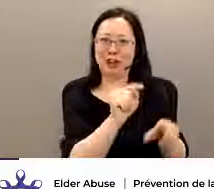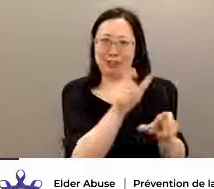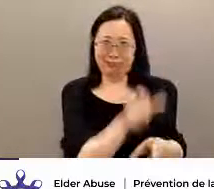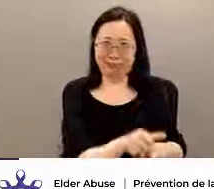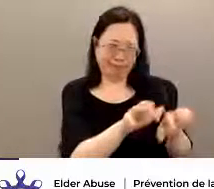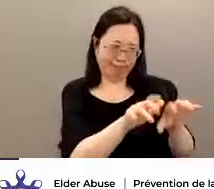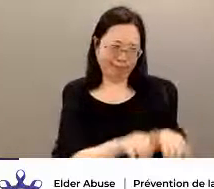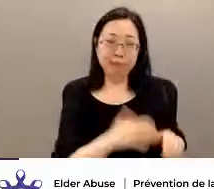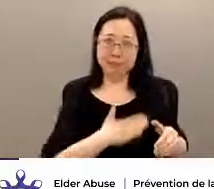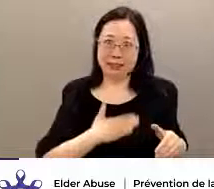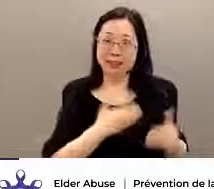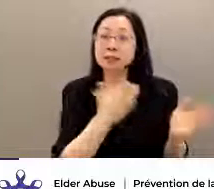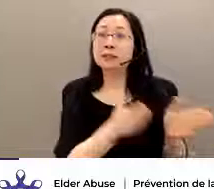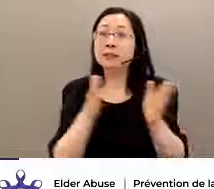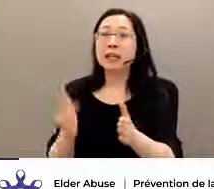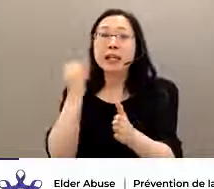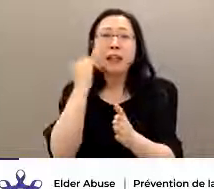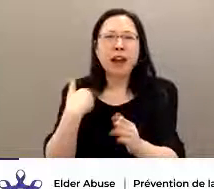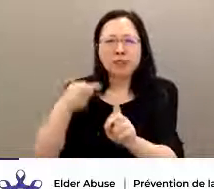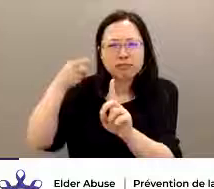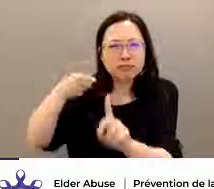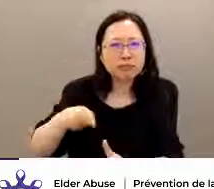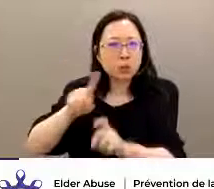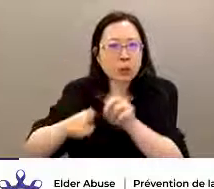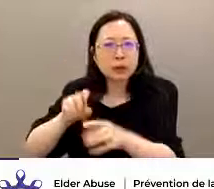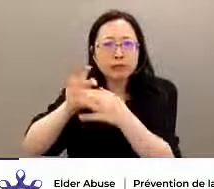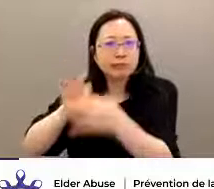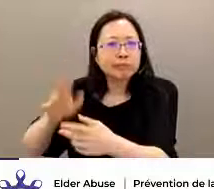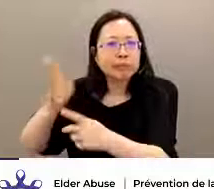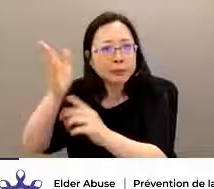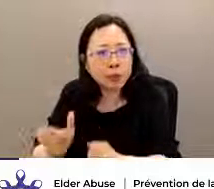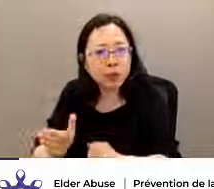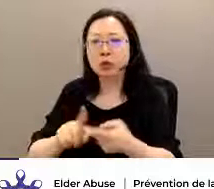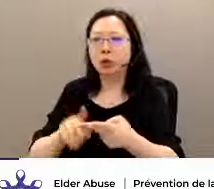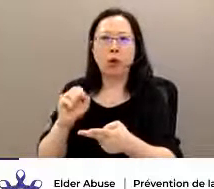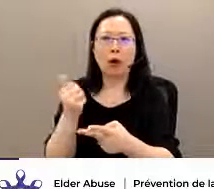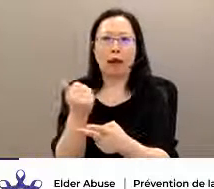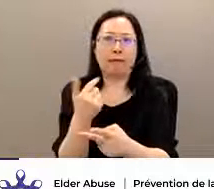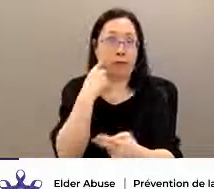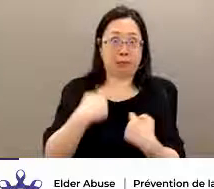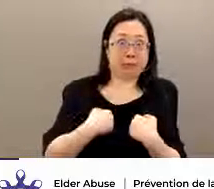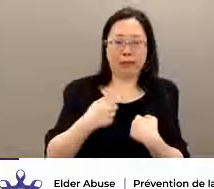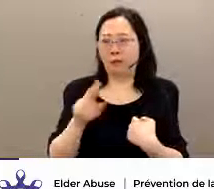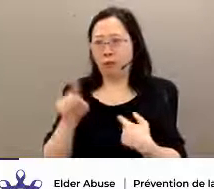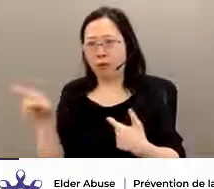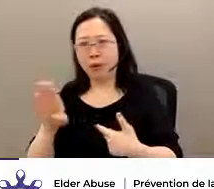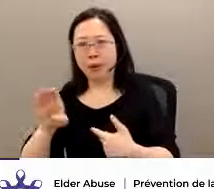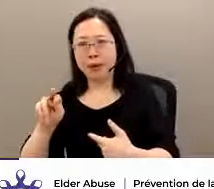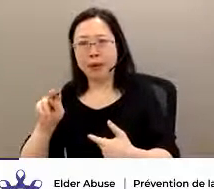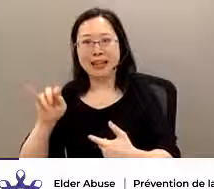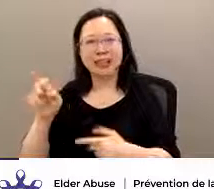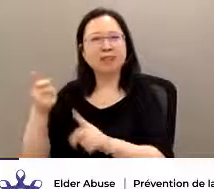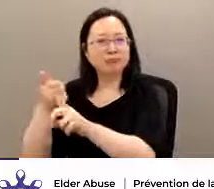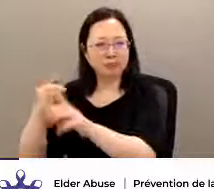have a specific question for our speakers or for any of our, for myself or for Benedict from